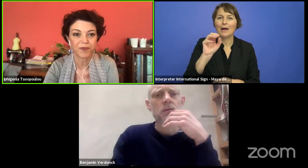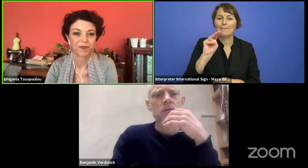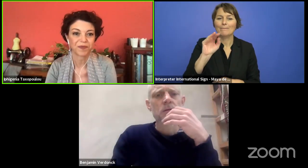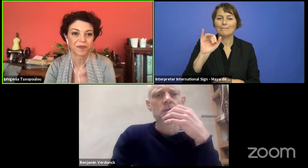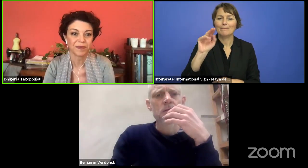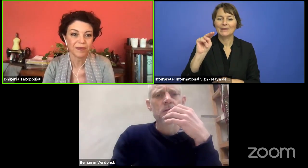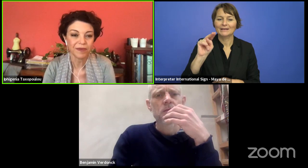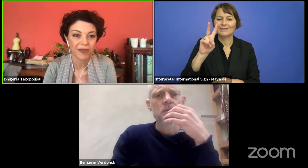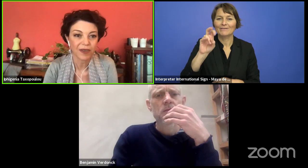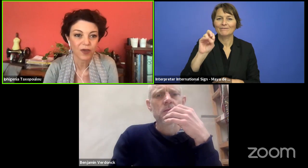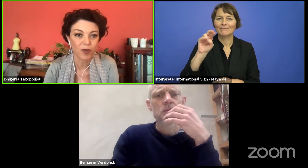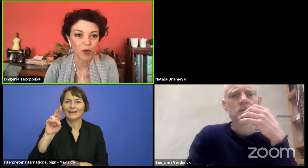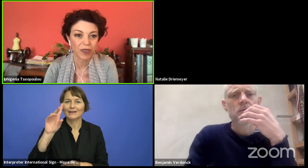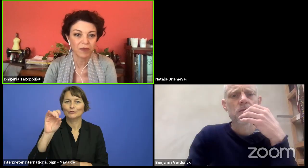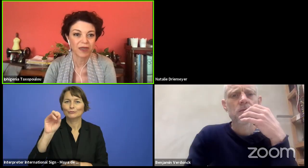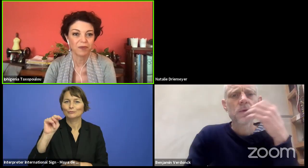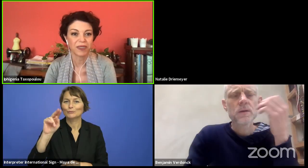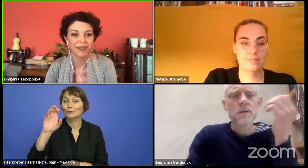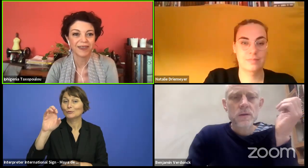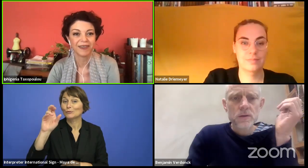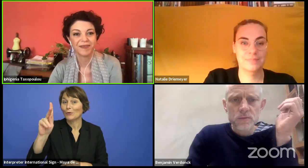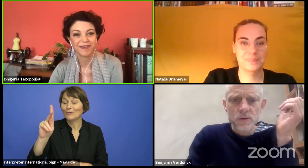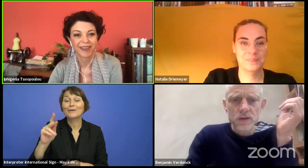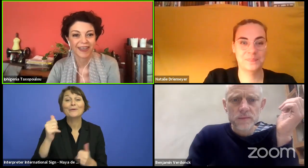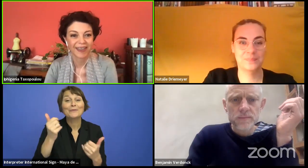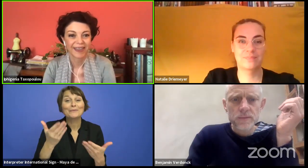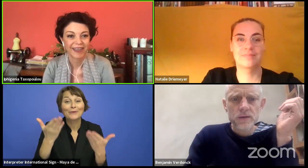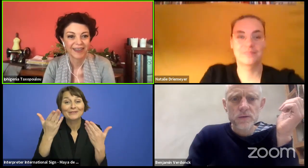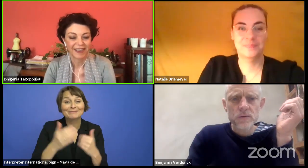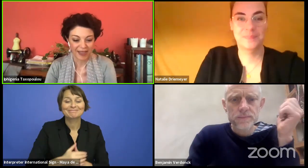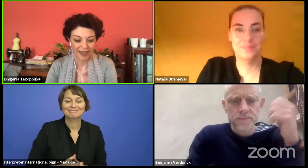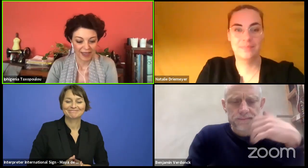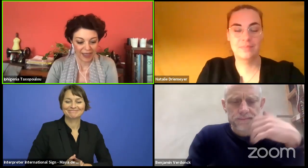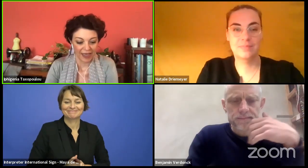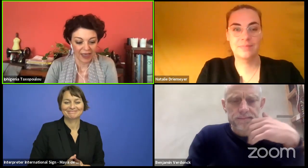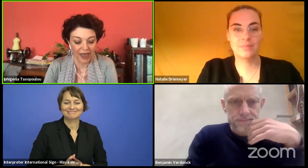everybody. Good morning, Benjamin.